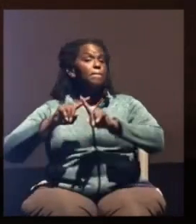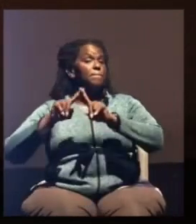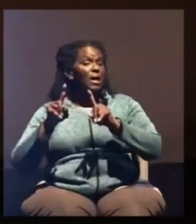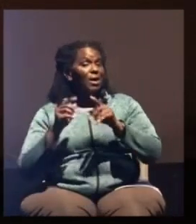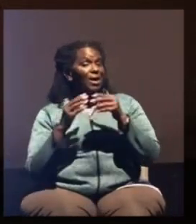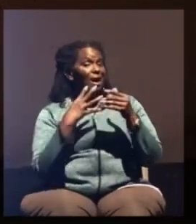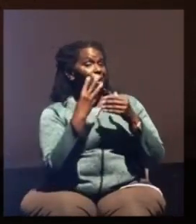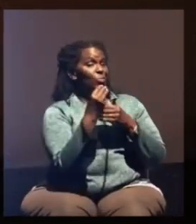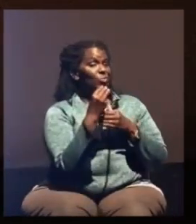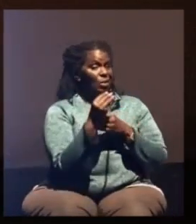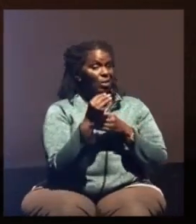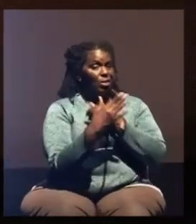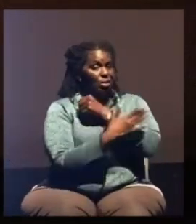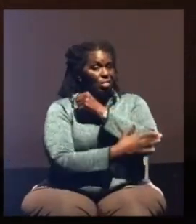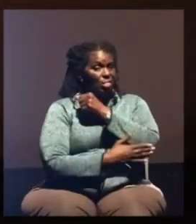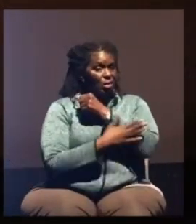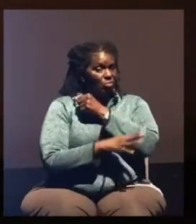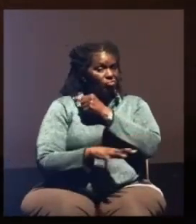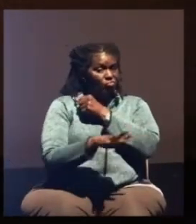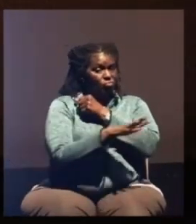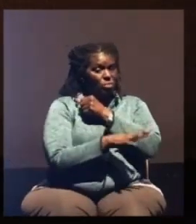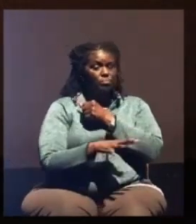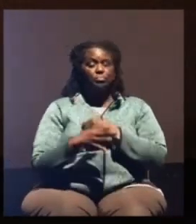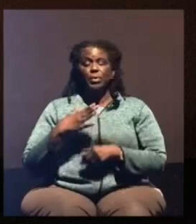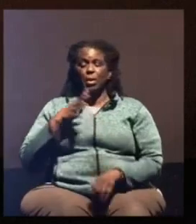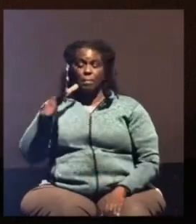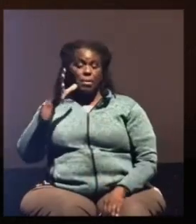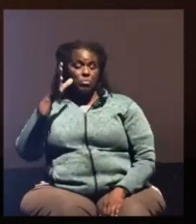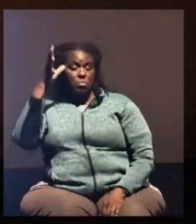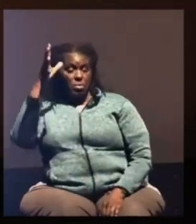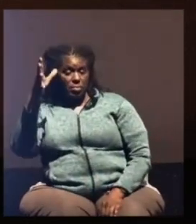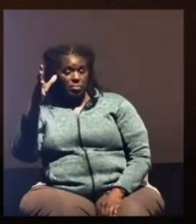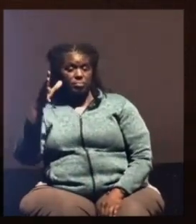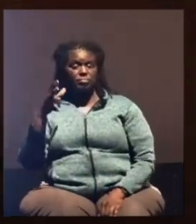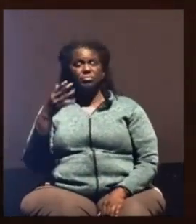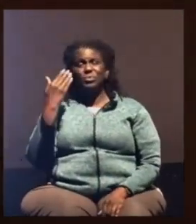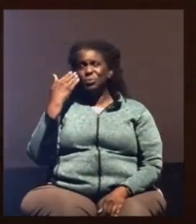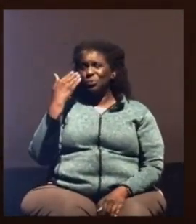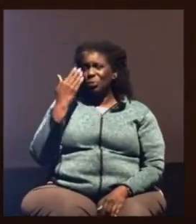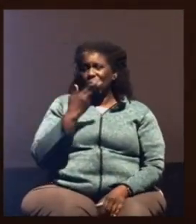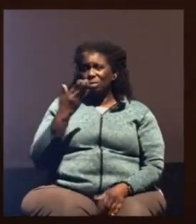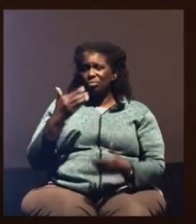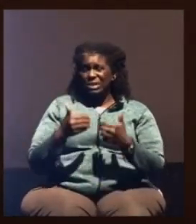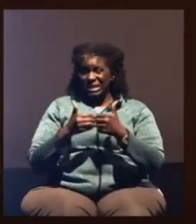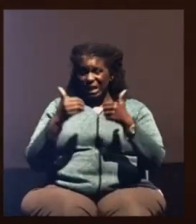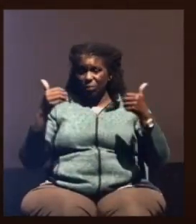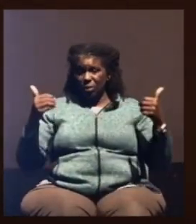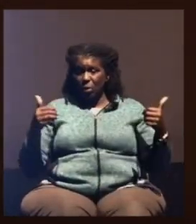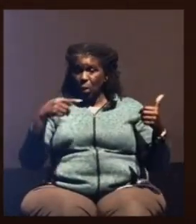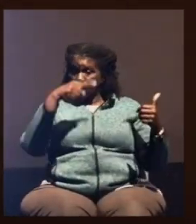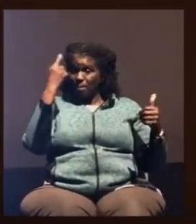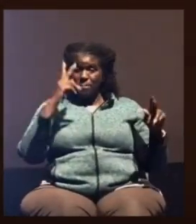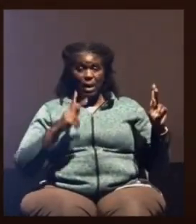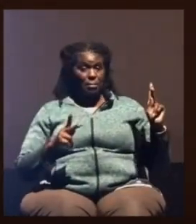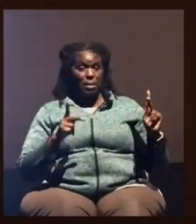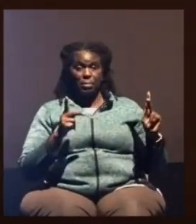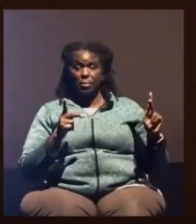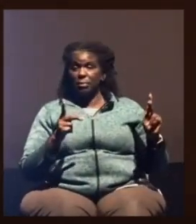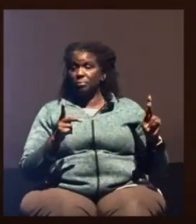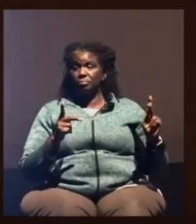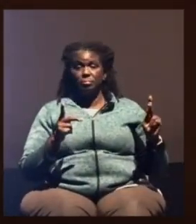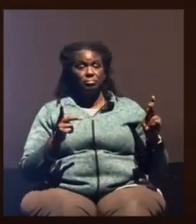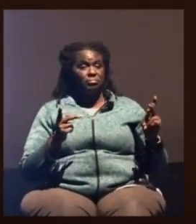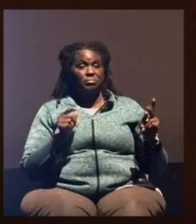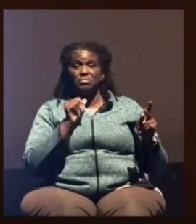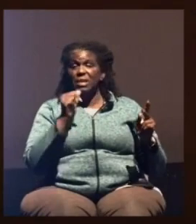my grandparents were during a time when things were segregated, where black people didn't have much